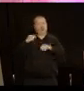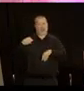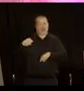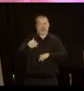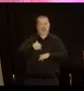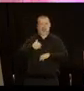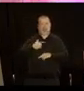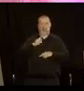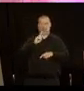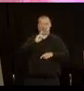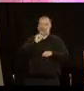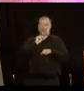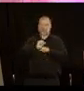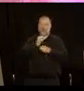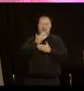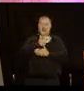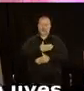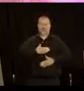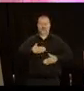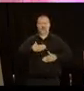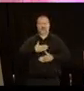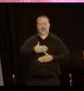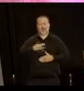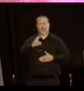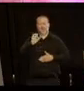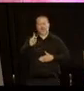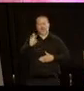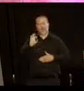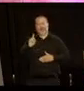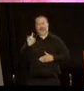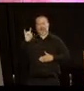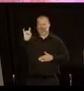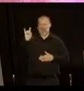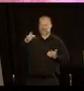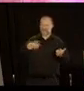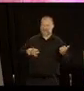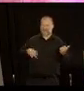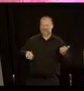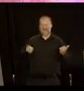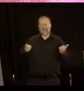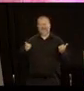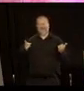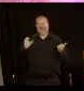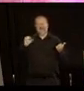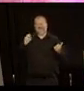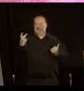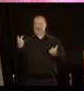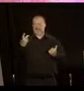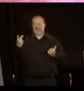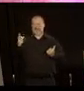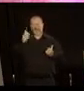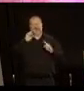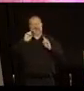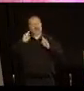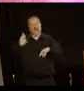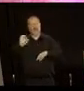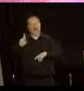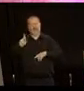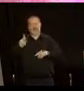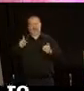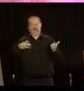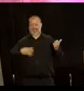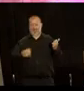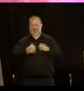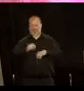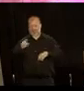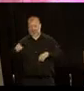me is to truly appreciate rock bands. In fact, Scott and I will be attending a rock concert